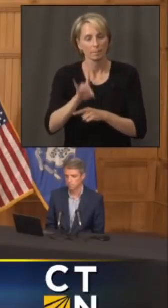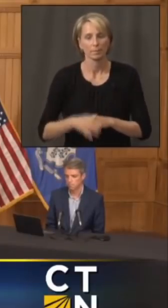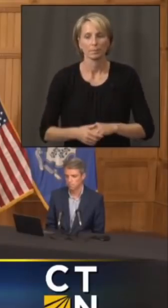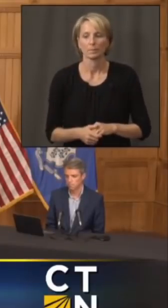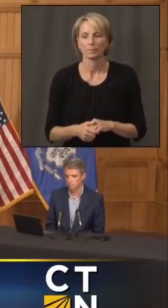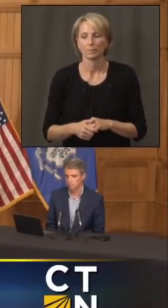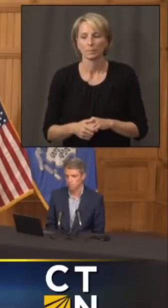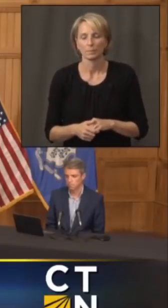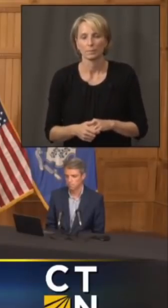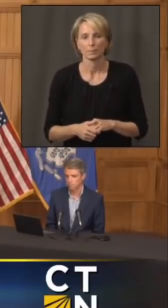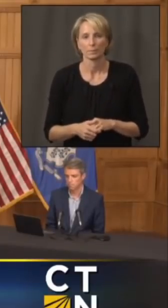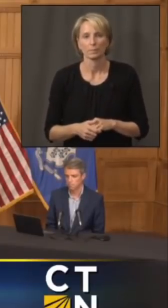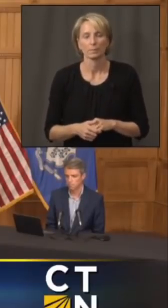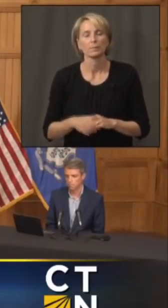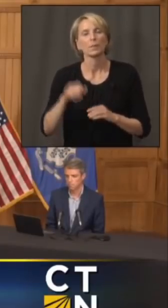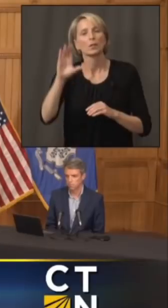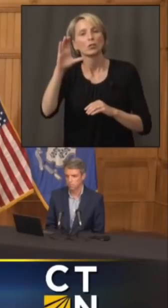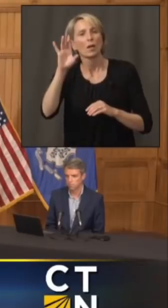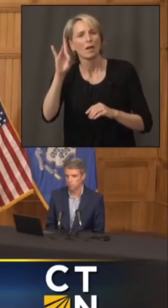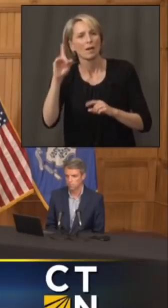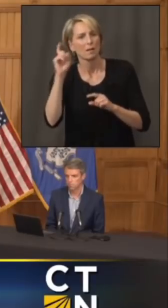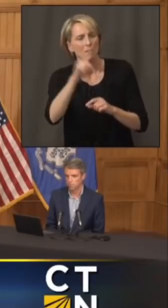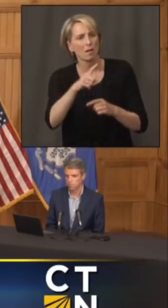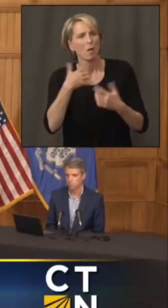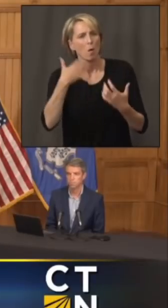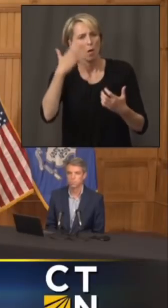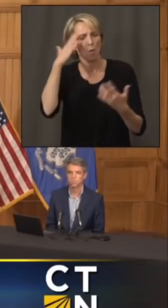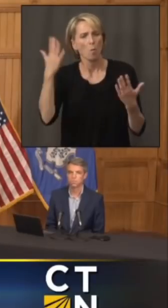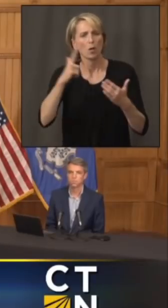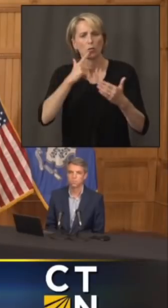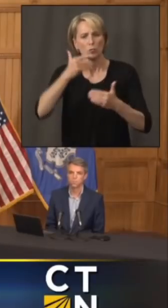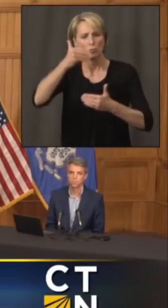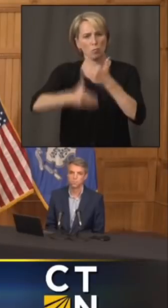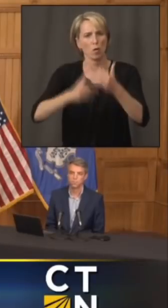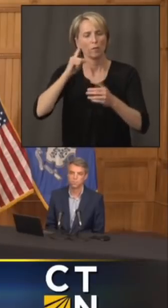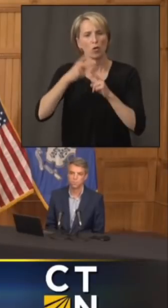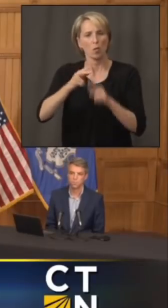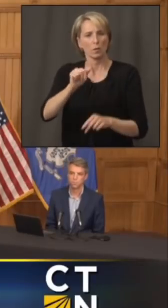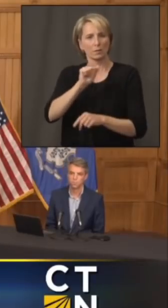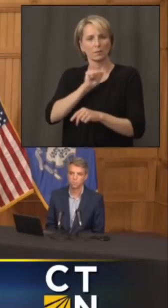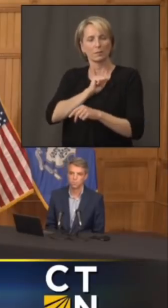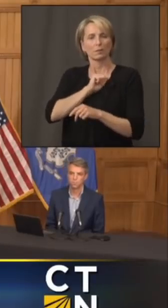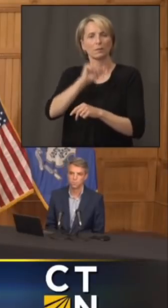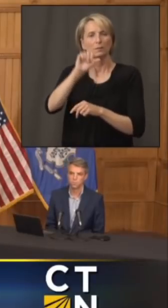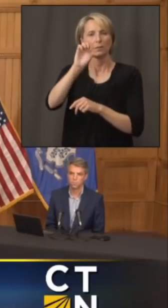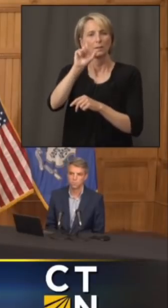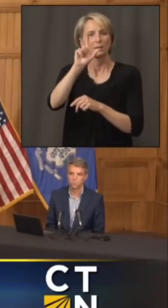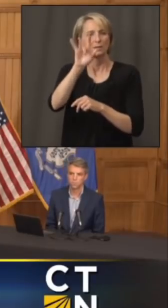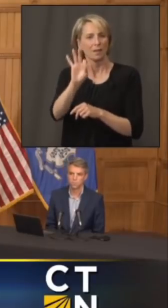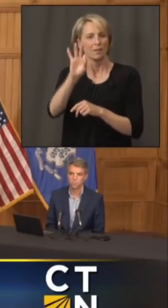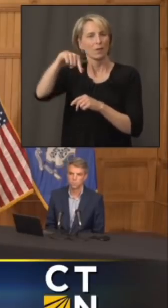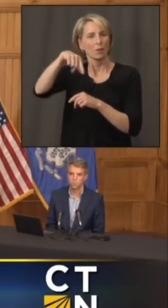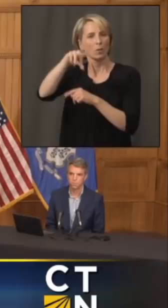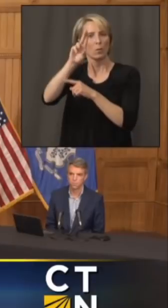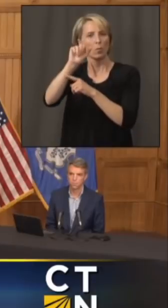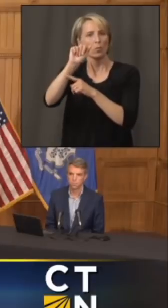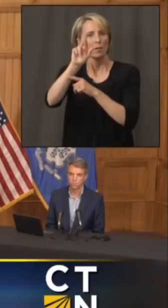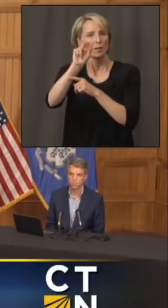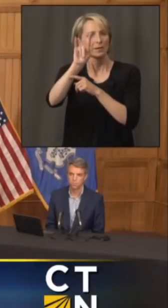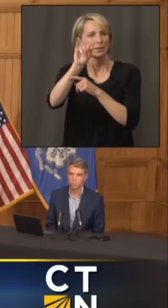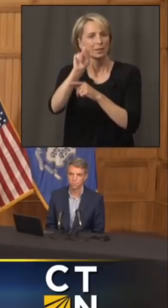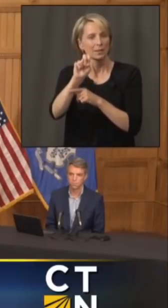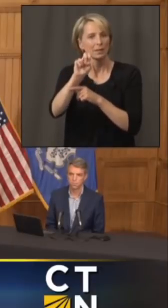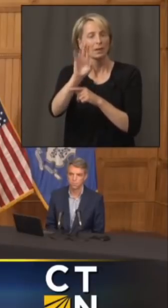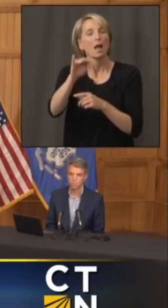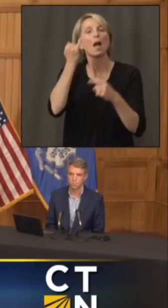Good evening, Governor. What are the protocols for self-quarantining? For example, if your daughter or son is in a cohort that